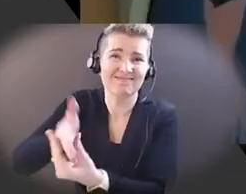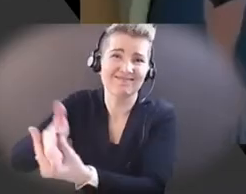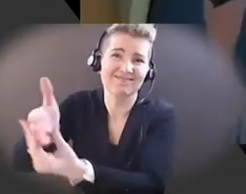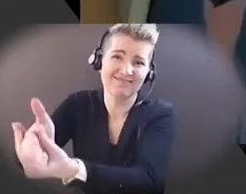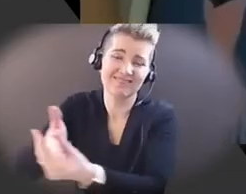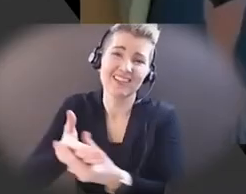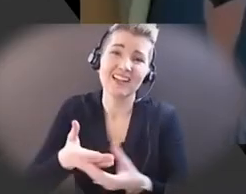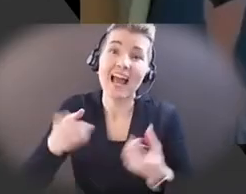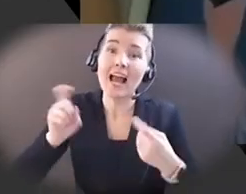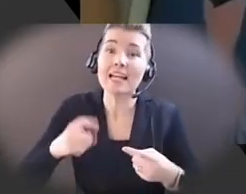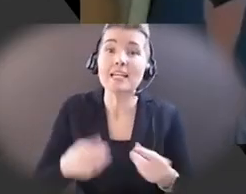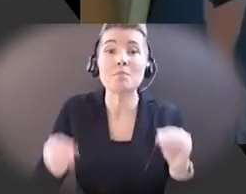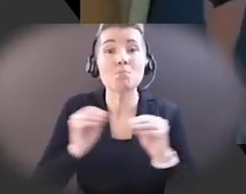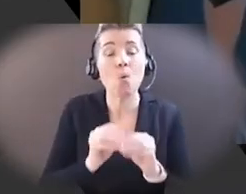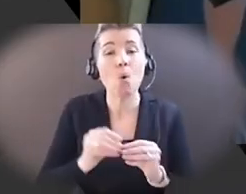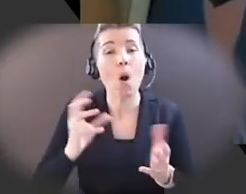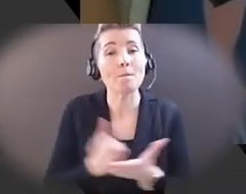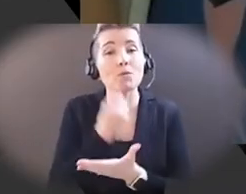to showcase them.